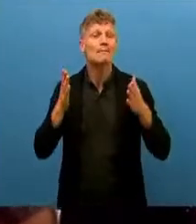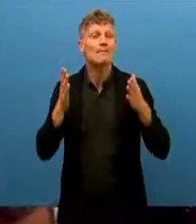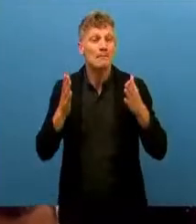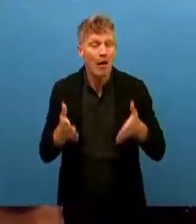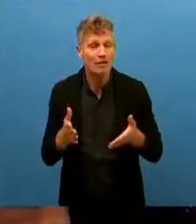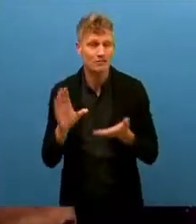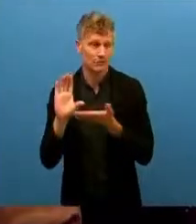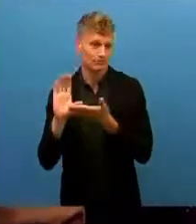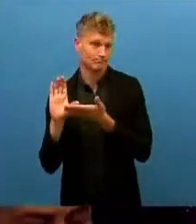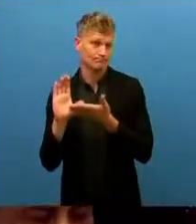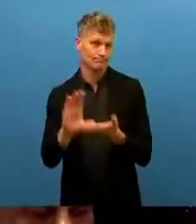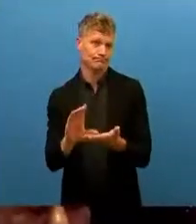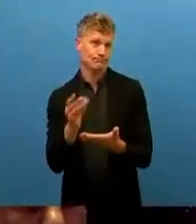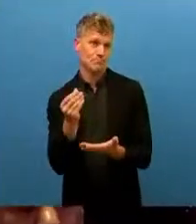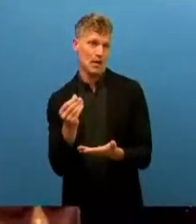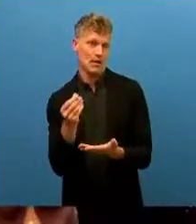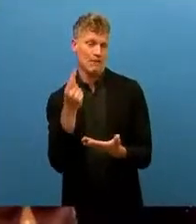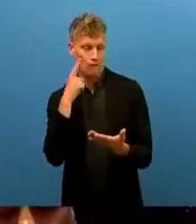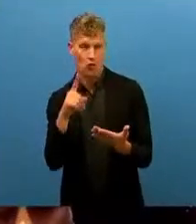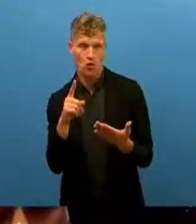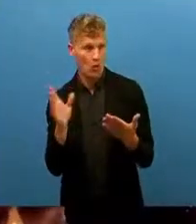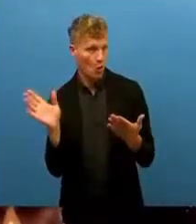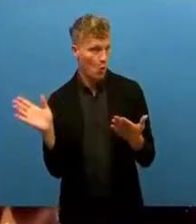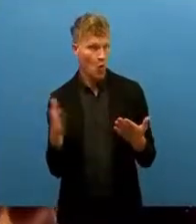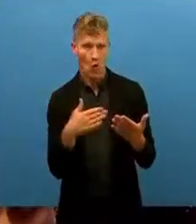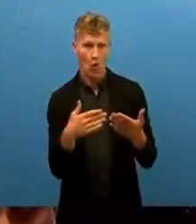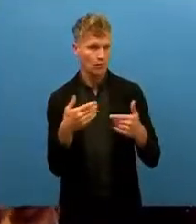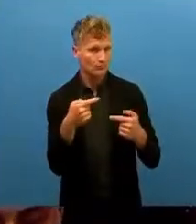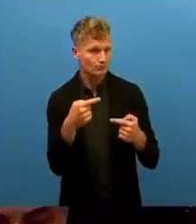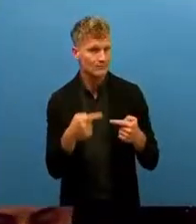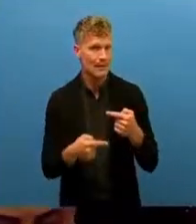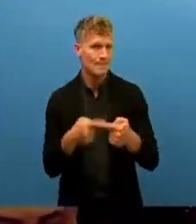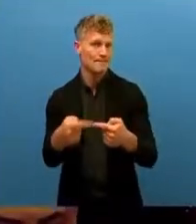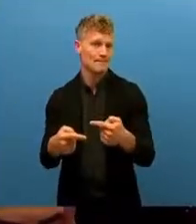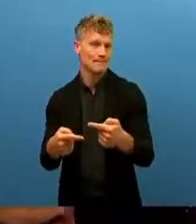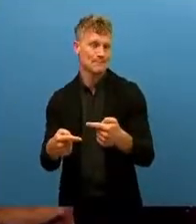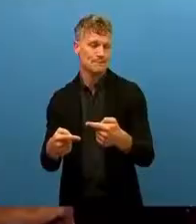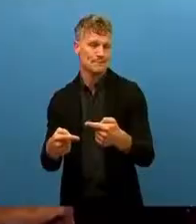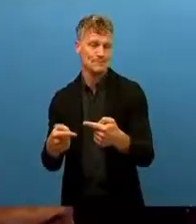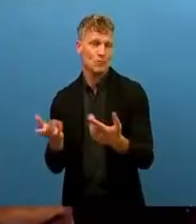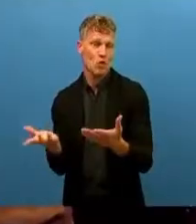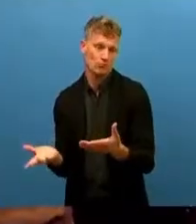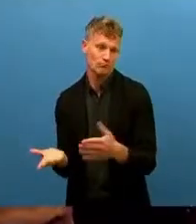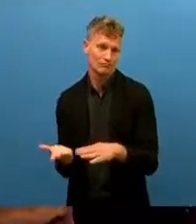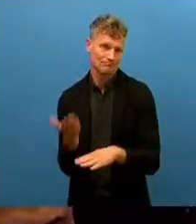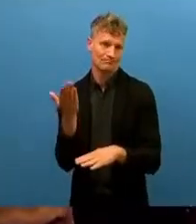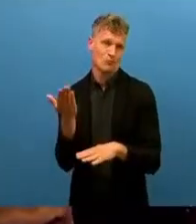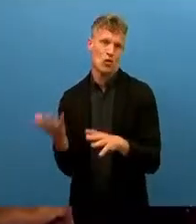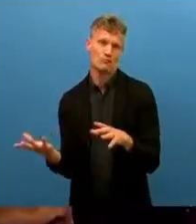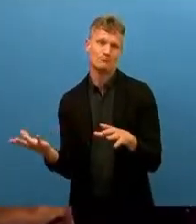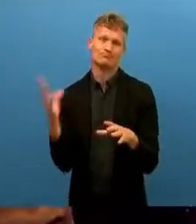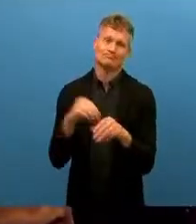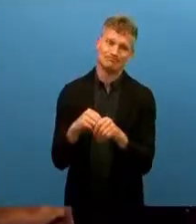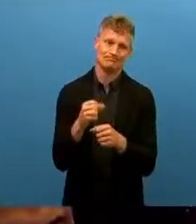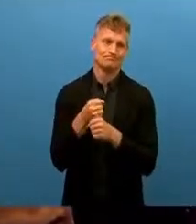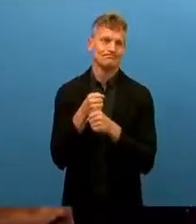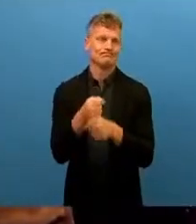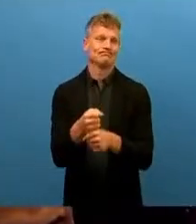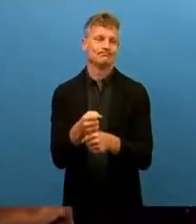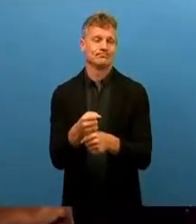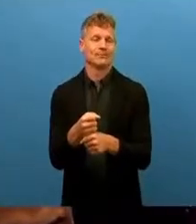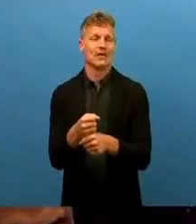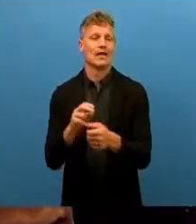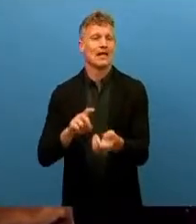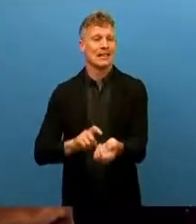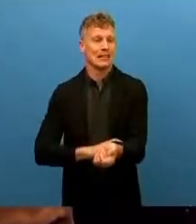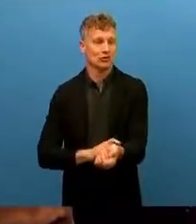to implement all necessary measures to enhance the participation of Indigenous people in the work of the HRC. In